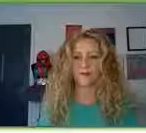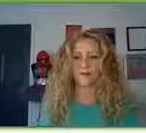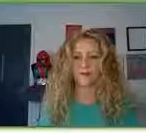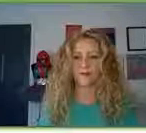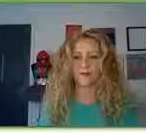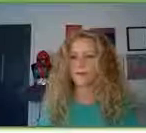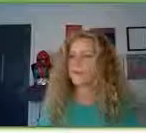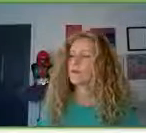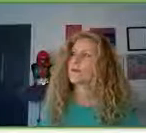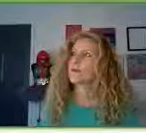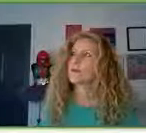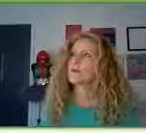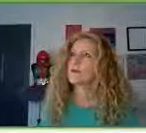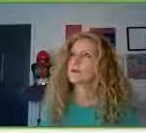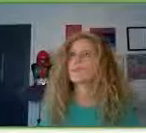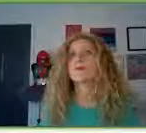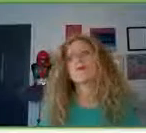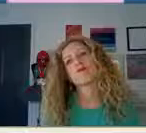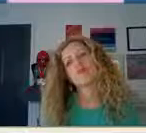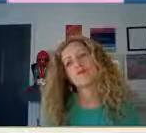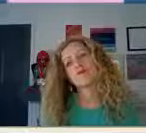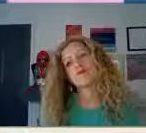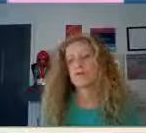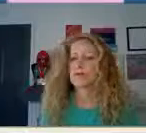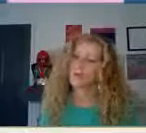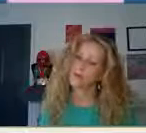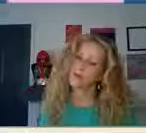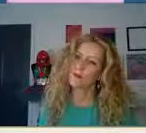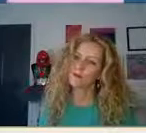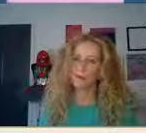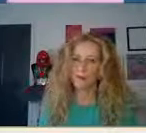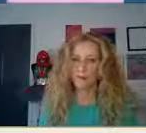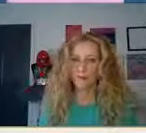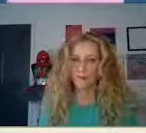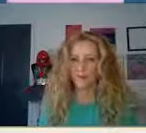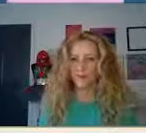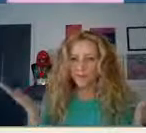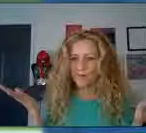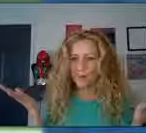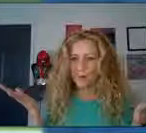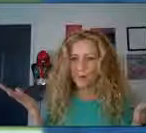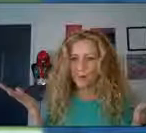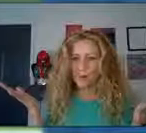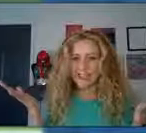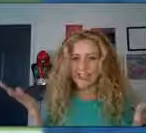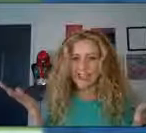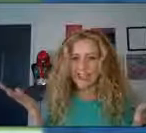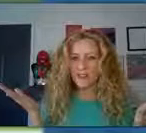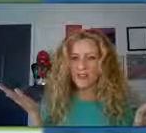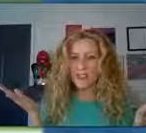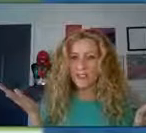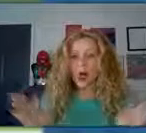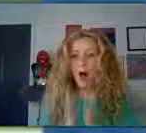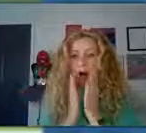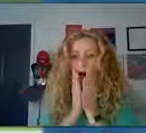wood, and it looks like the letter T. Friends, which picture pass do you think it is? What do we think it